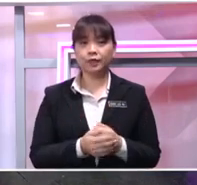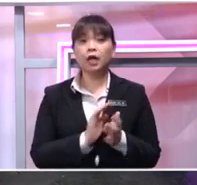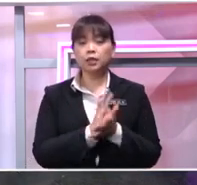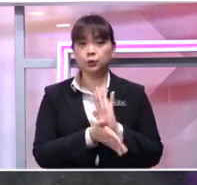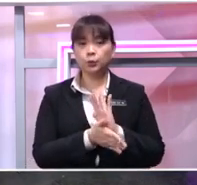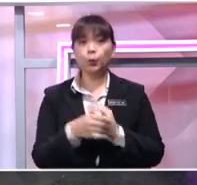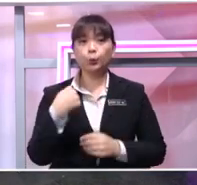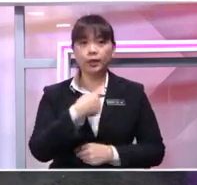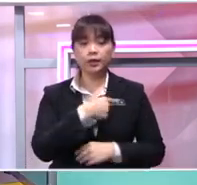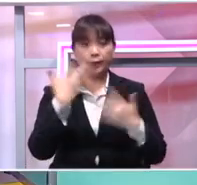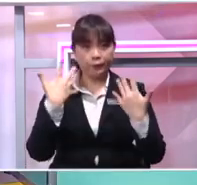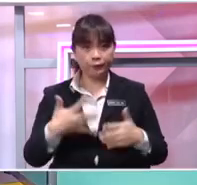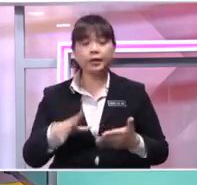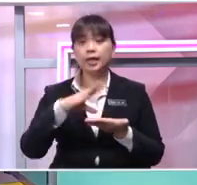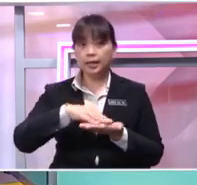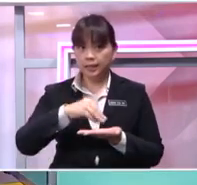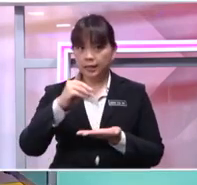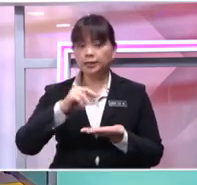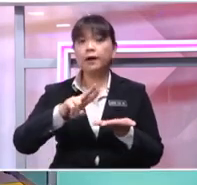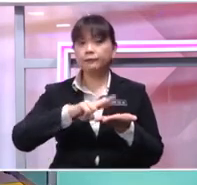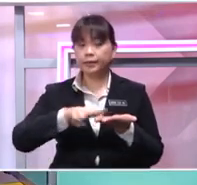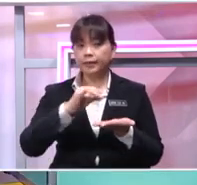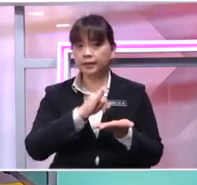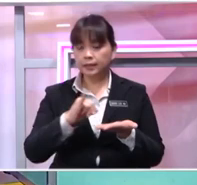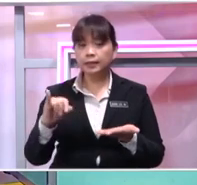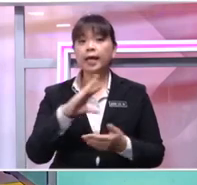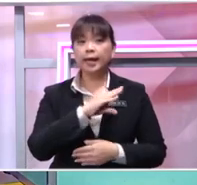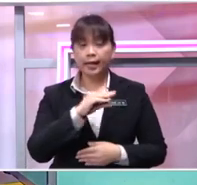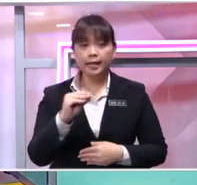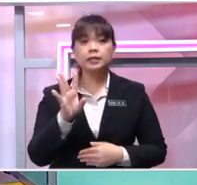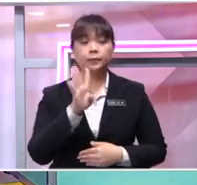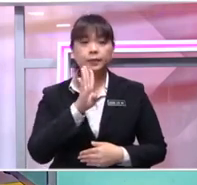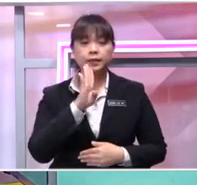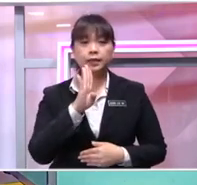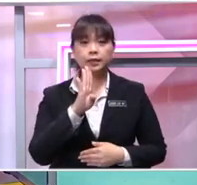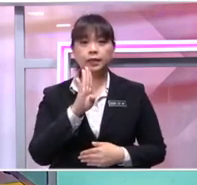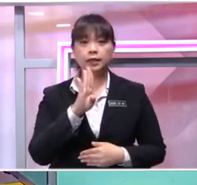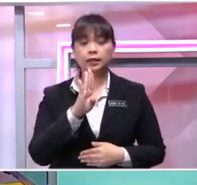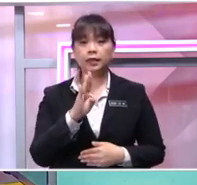we already learned reading yep. and speaking mm-hmm. and comprehension of the